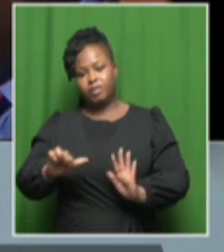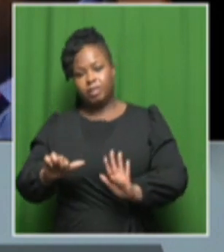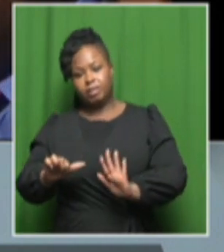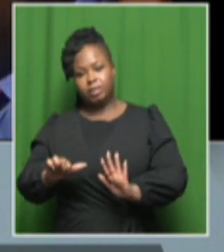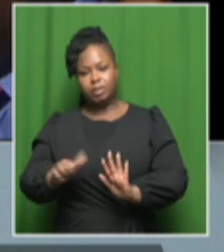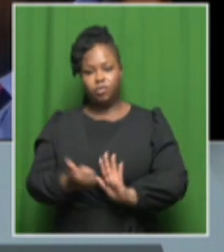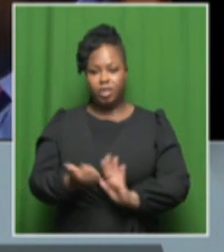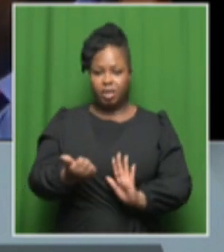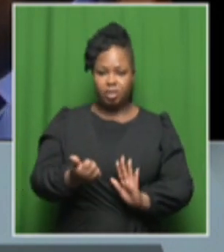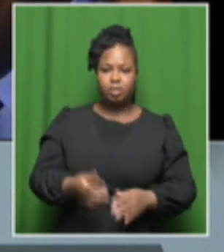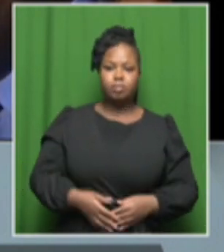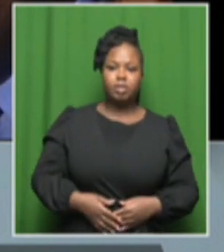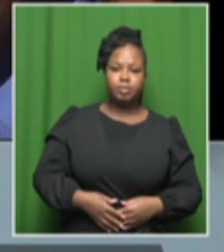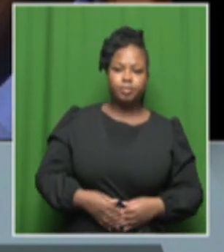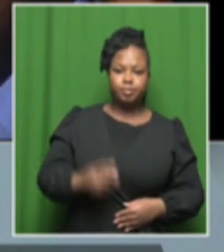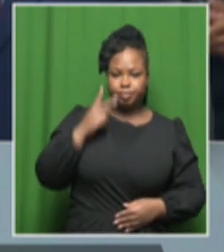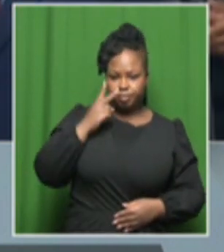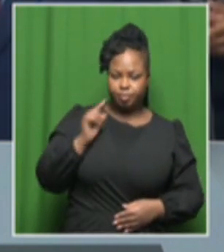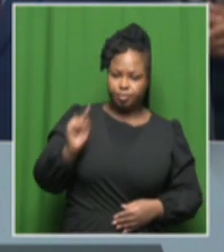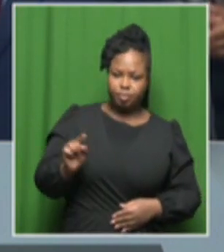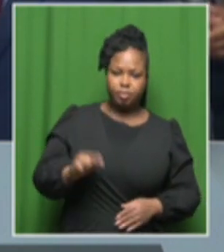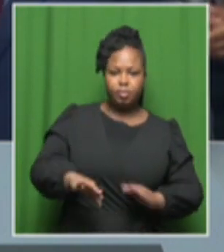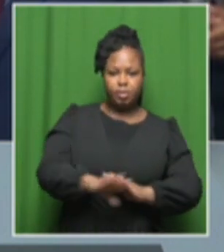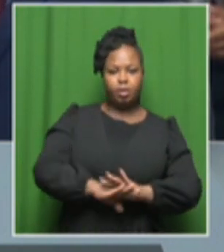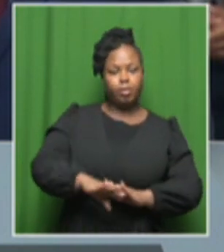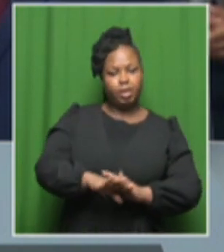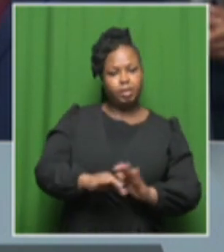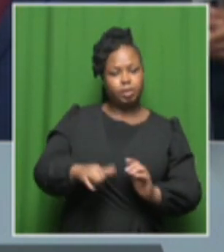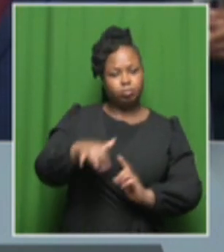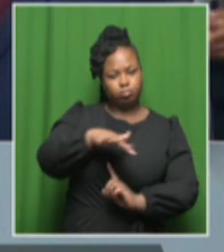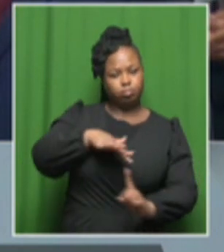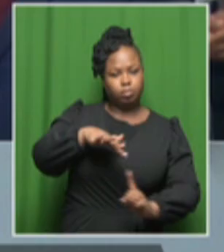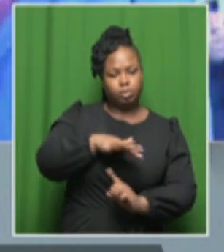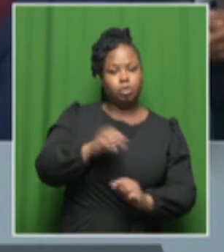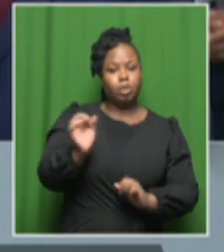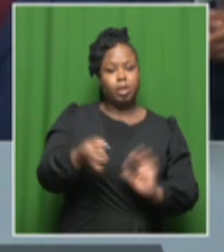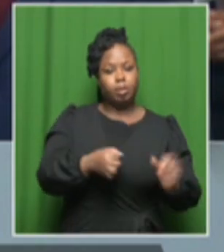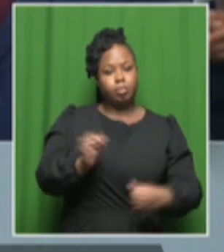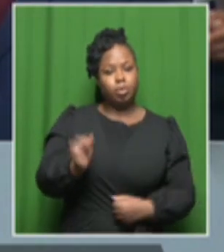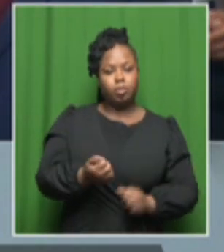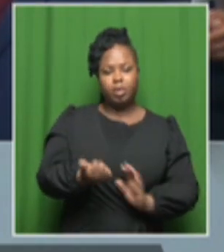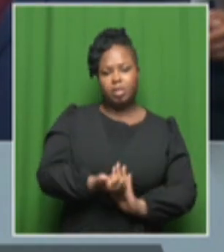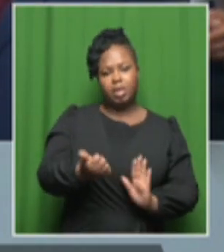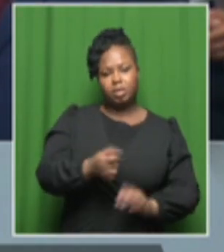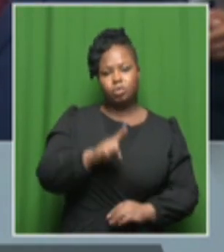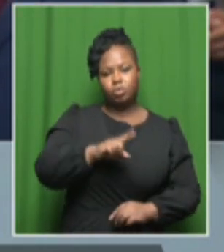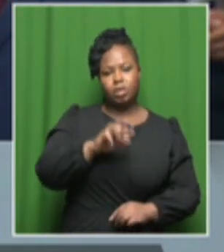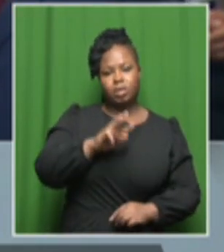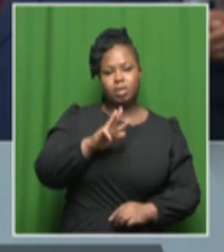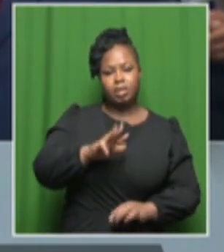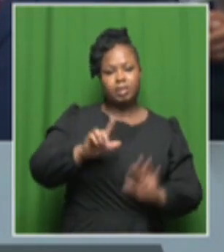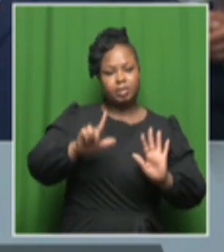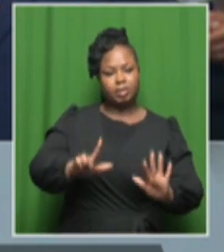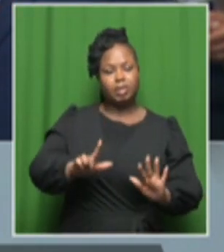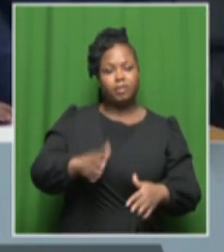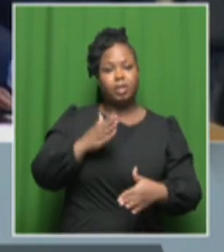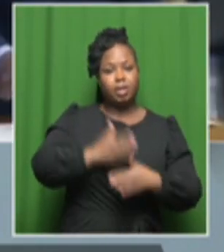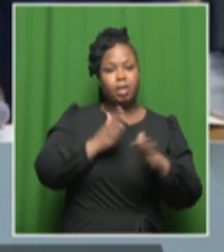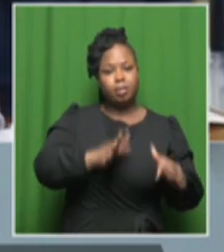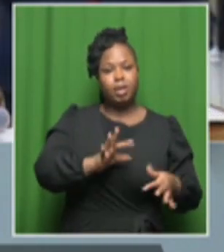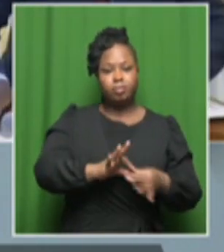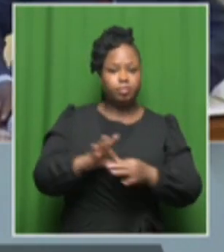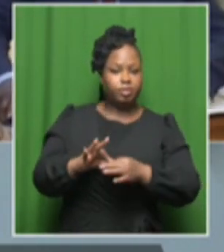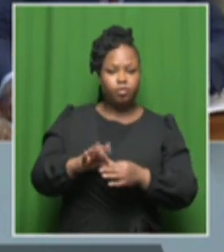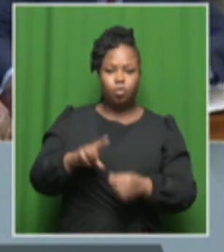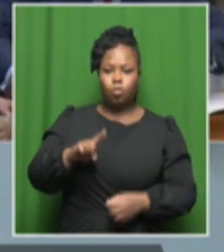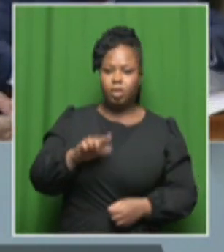the Act. If you look into the Basic Conditions of Employment Act 1997, if you look into the Labor Relations Act of